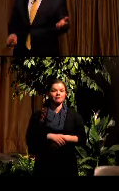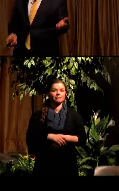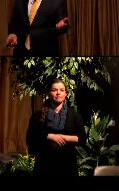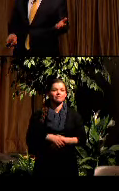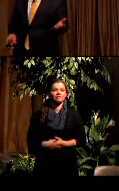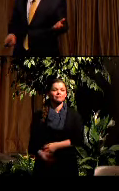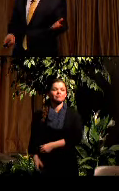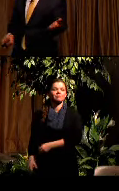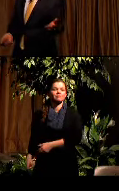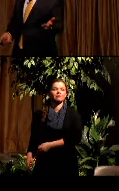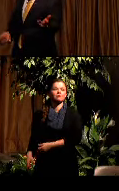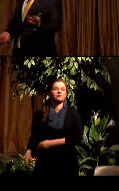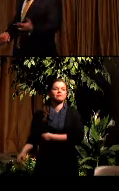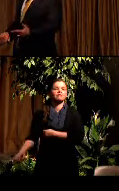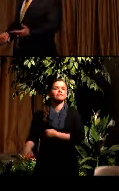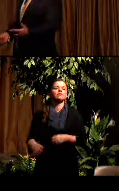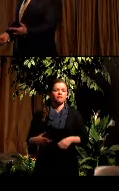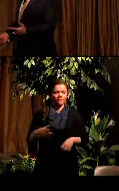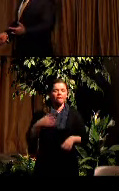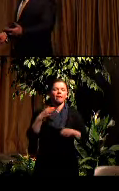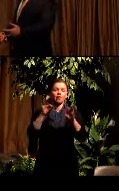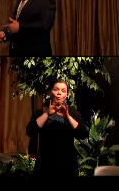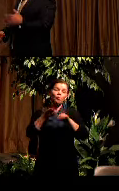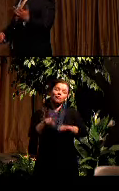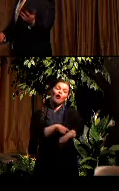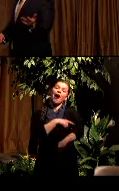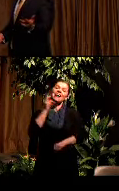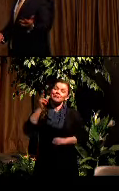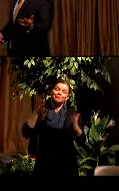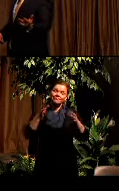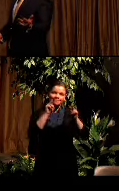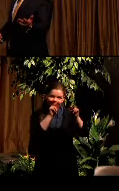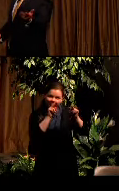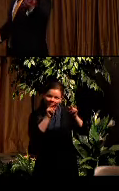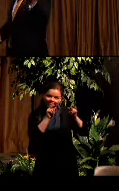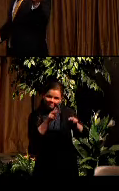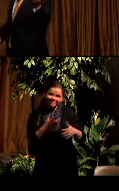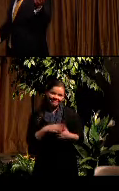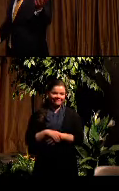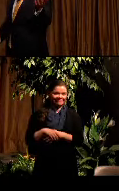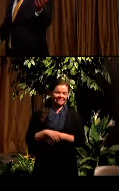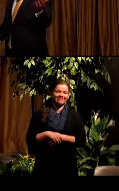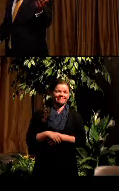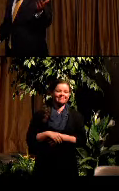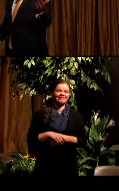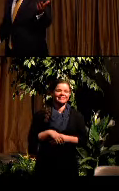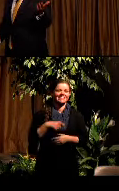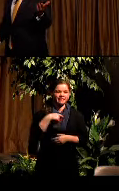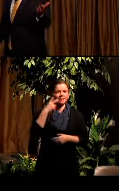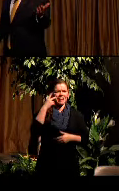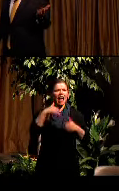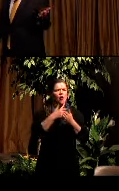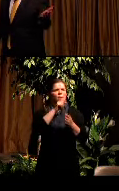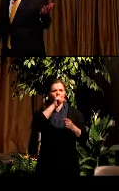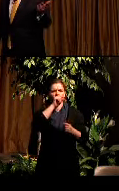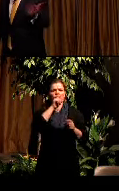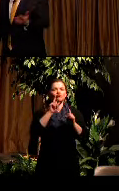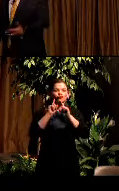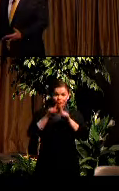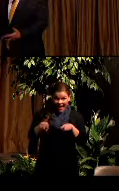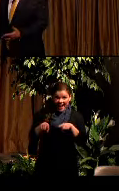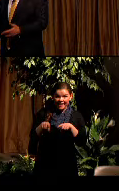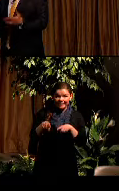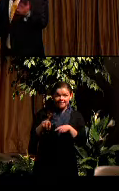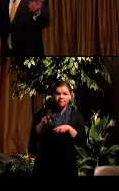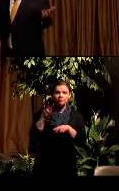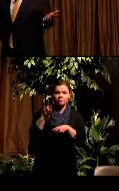described that 50-year data set, there are other data sets like that that go on even longer. So we can look at how birds have responded to things like land